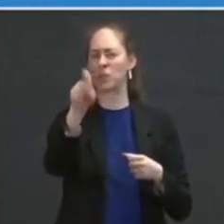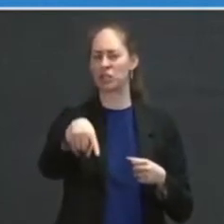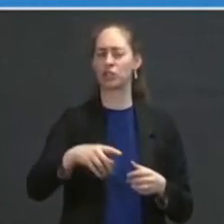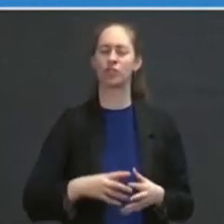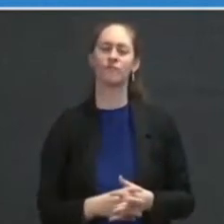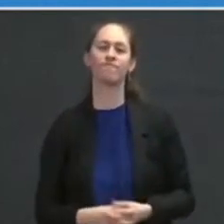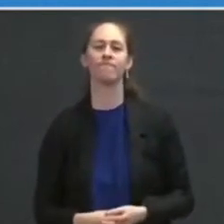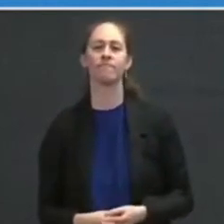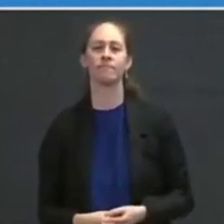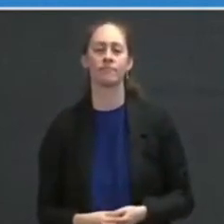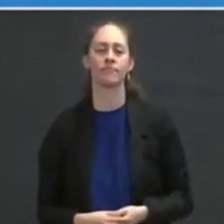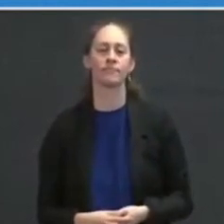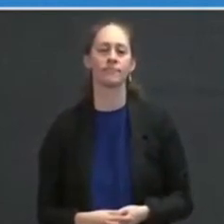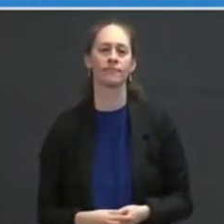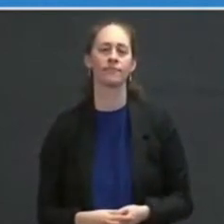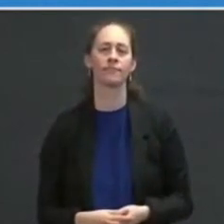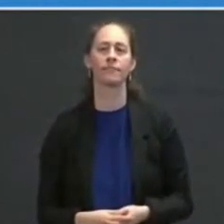Alcindor, PBS.